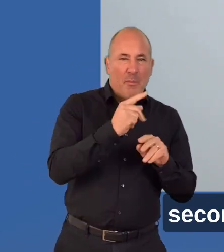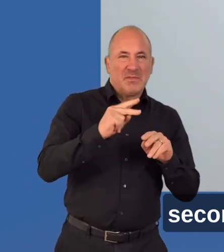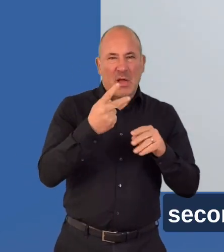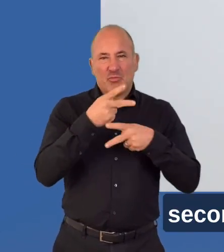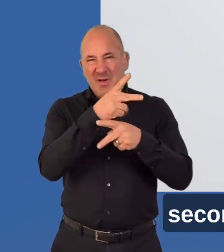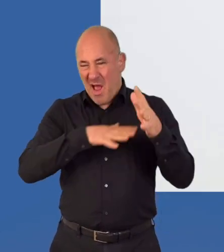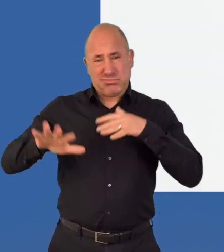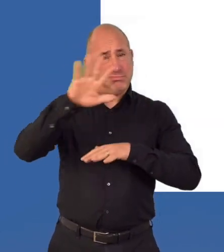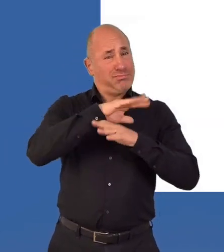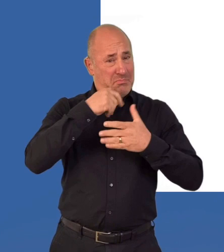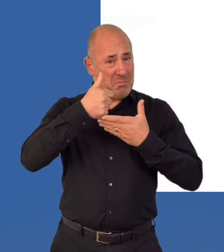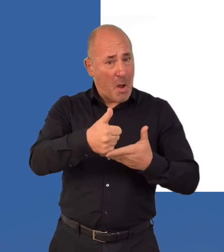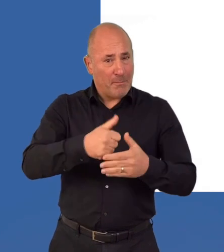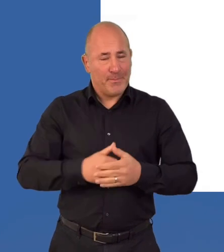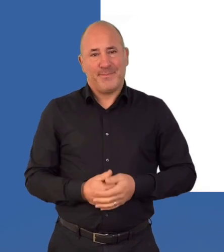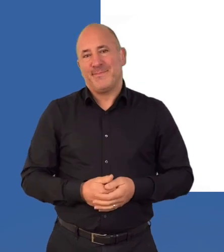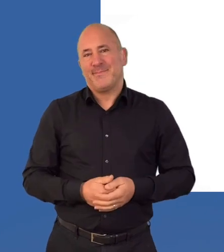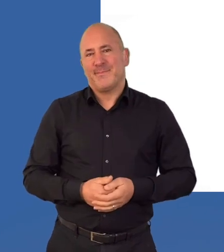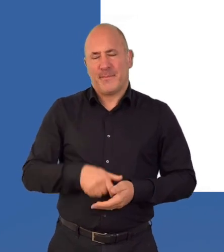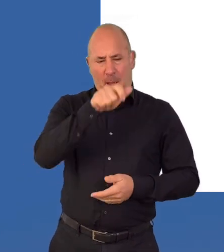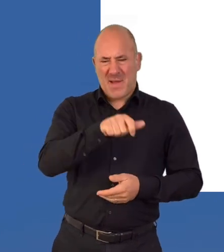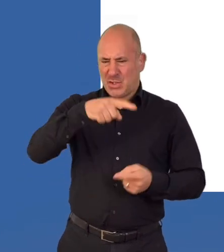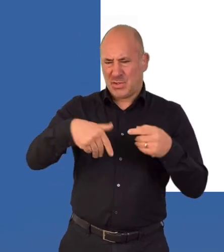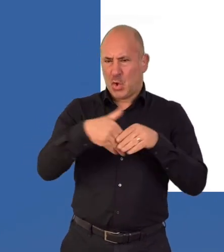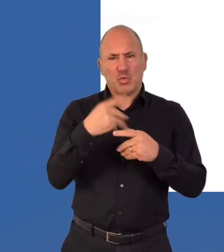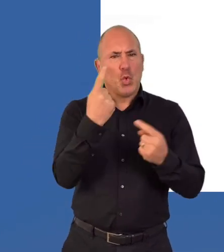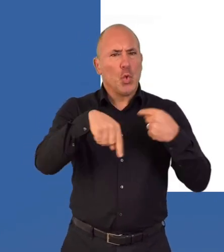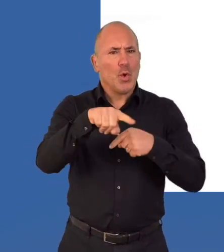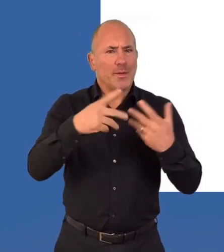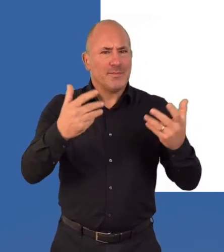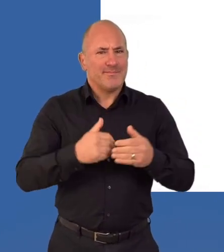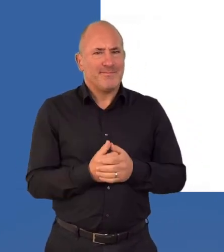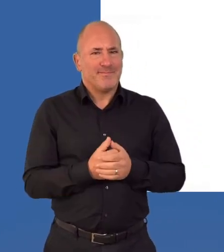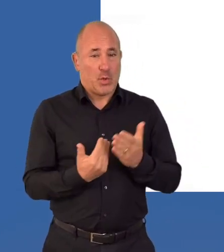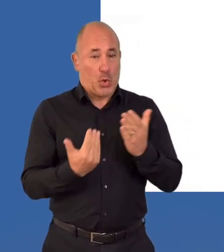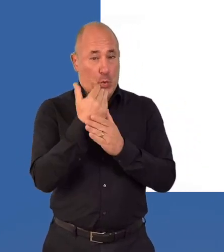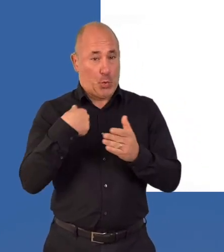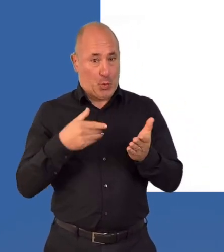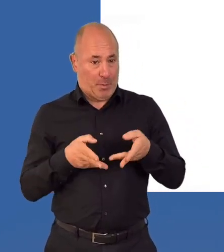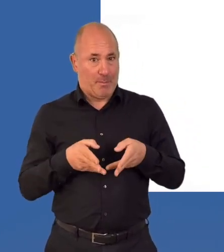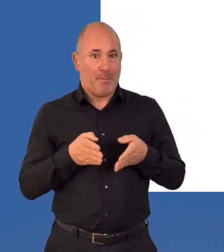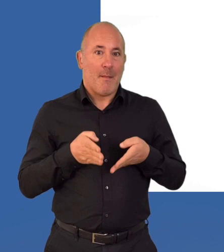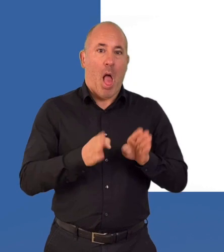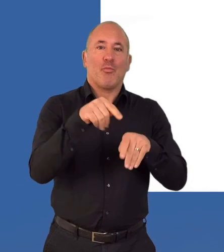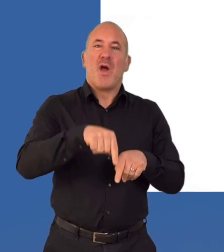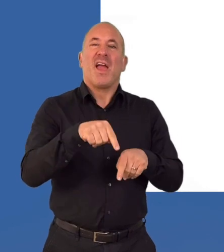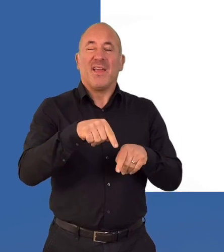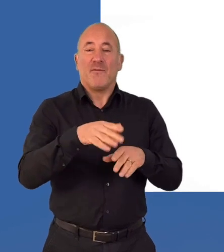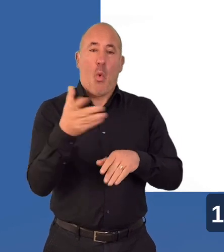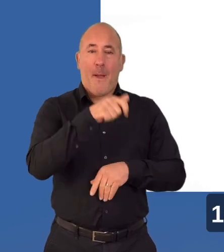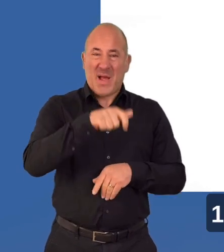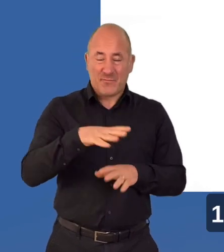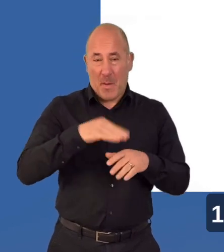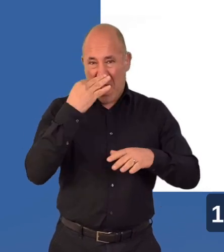and Merseyside. Which patients are included? The new pathway applies to all patients